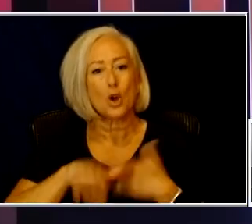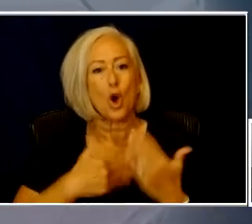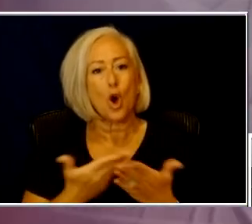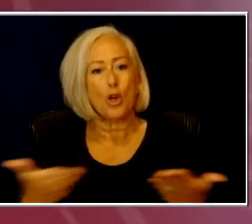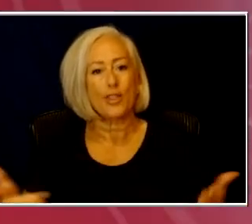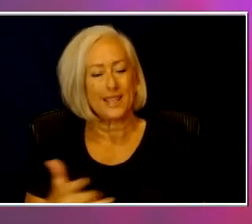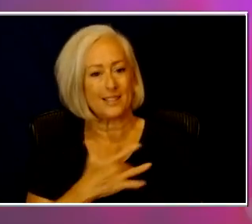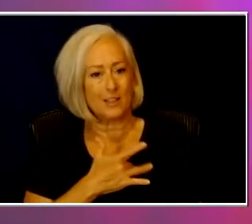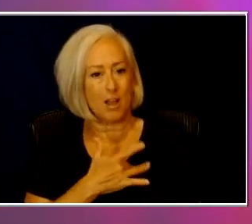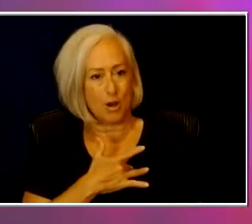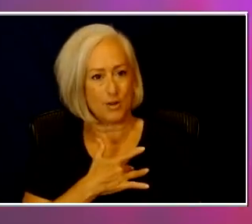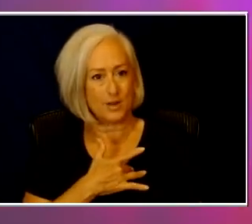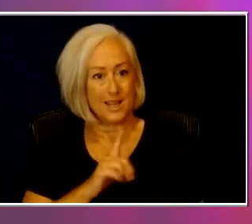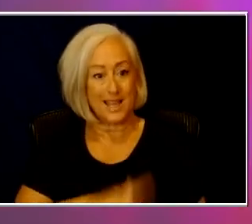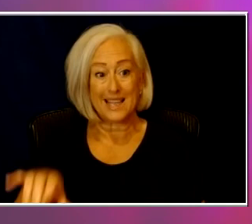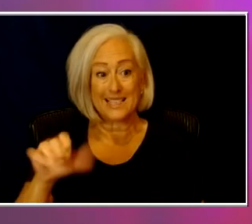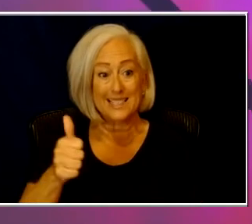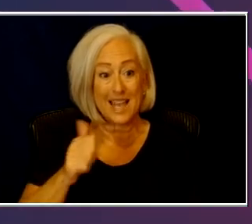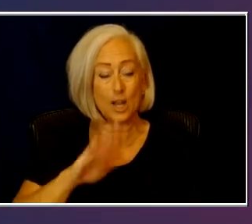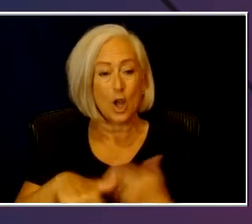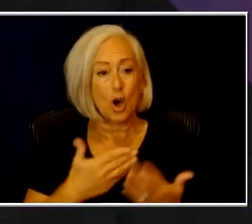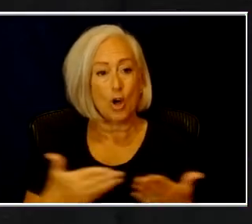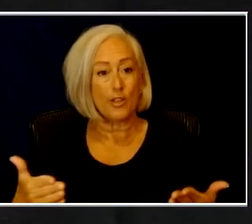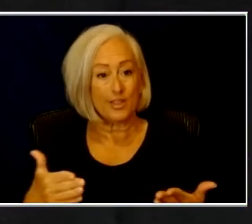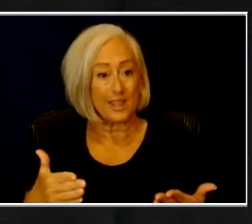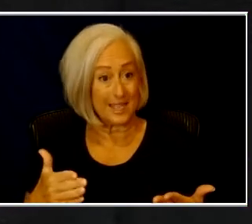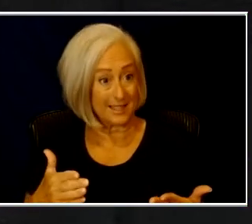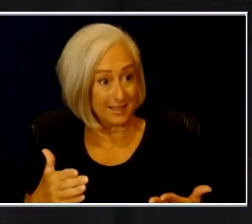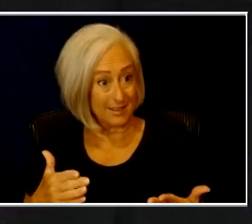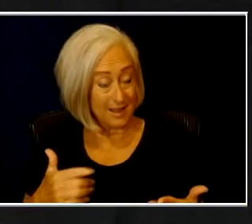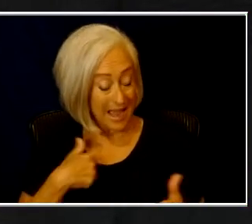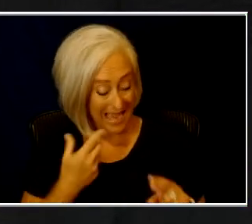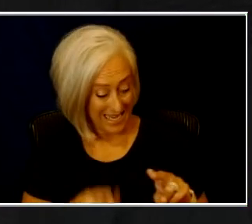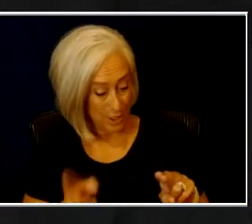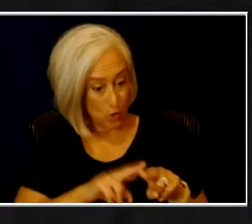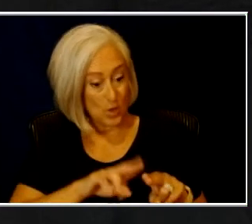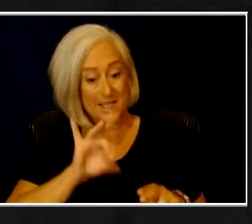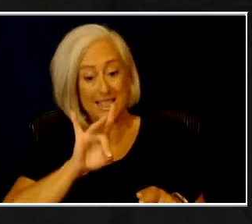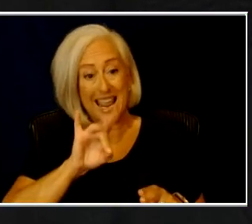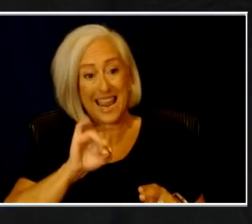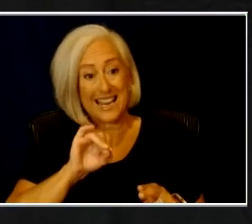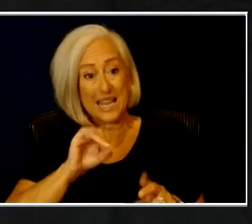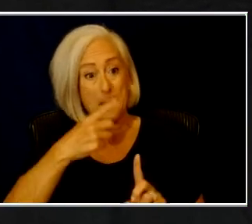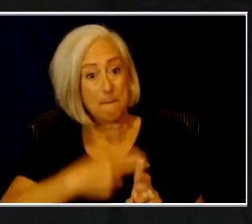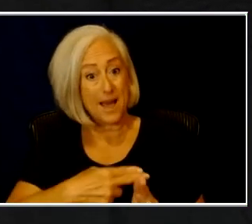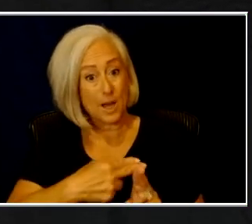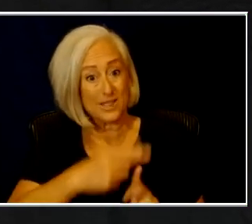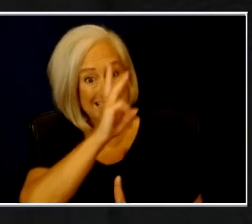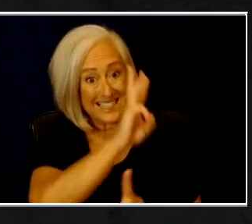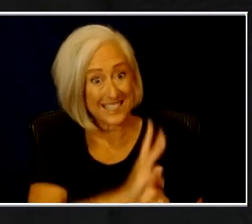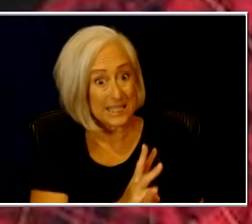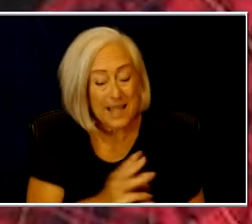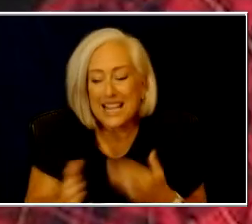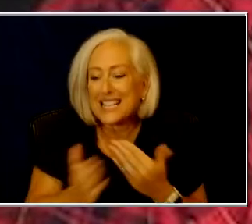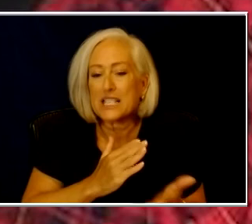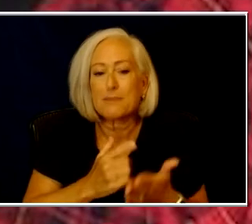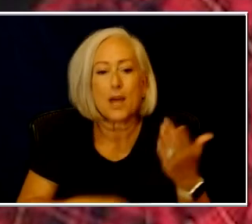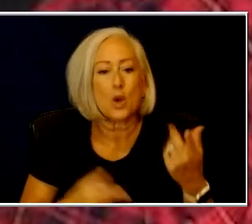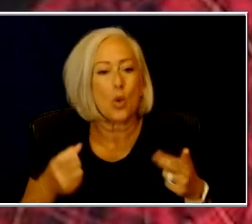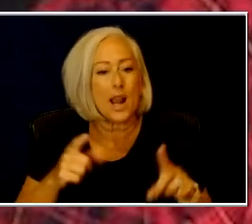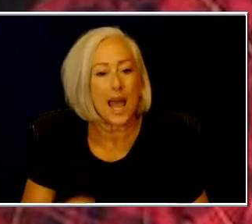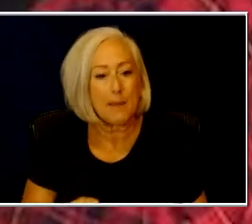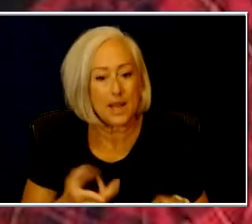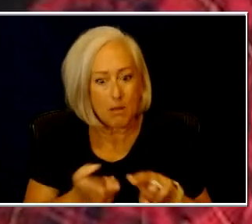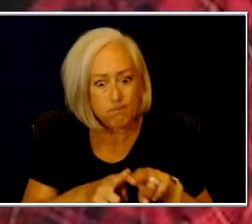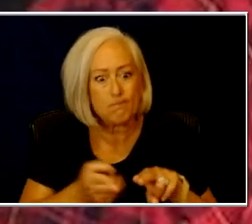All Things Heart. I gained 80 pounds in 6 months. No matter what she did, the weight piled on. The danger to her heart that prompted